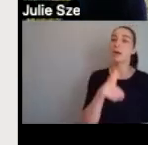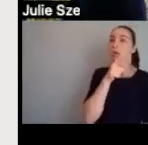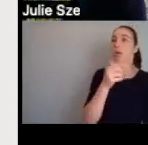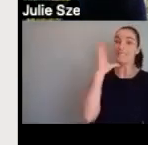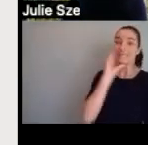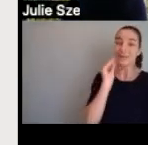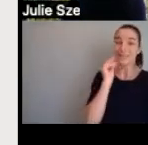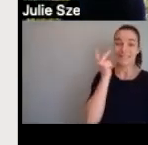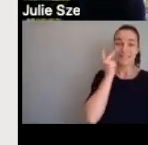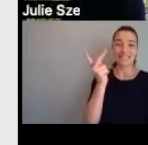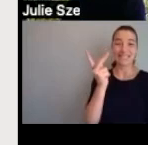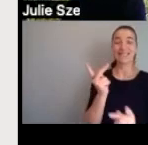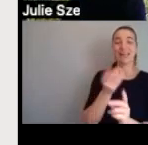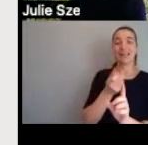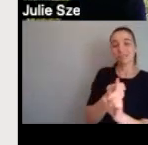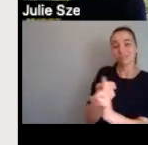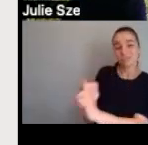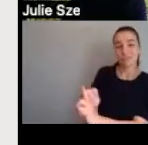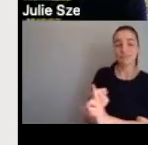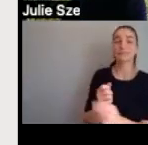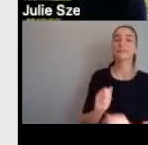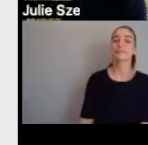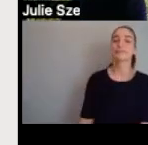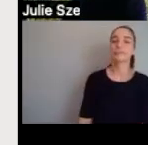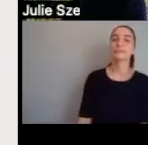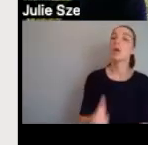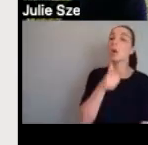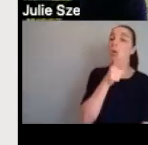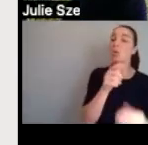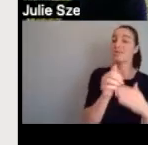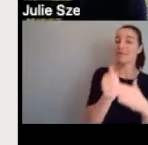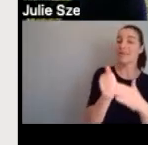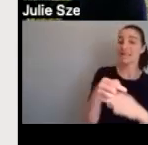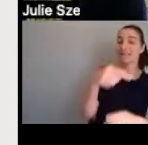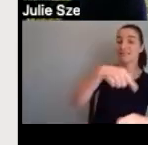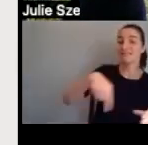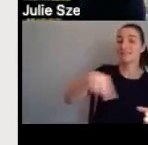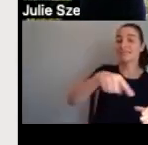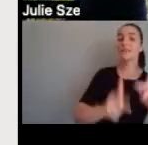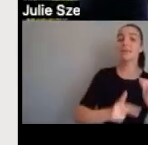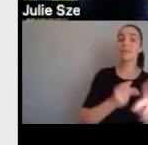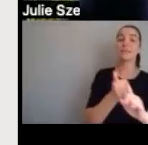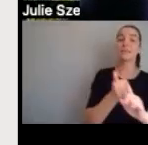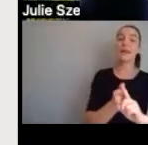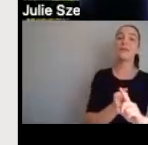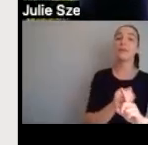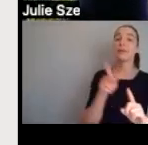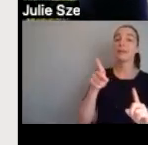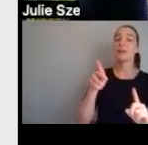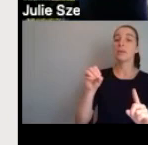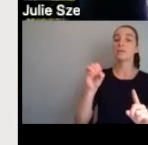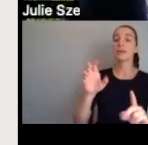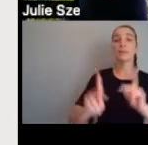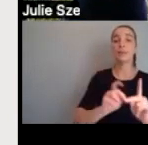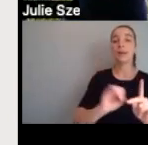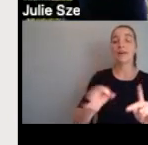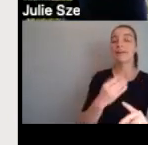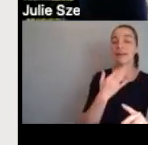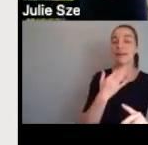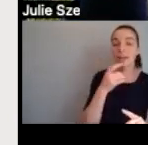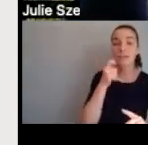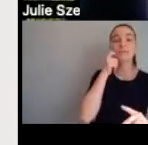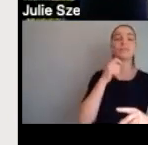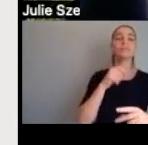Um, these movements are comprised and led by people of color, indigenous peoples, and the poor, and what some are now calling the people of the global majority.